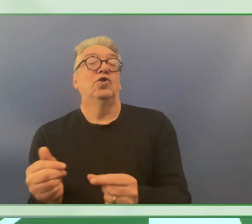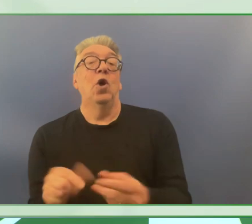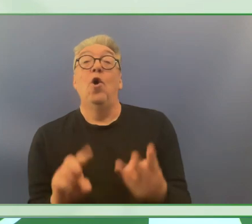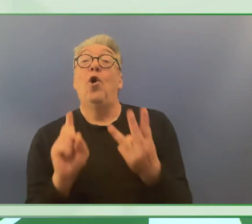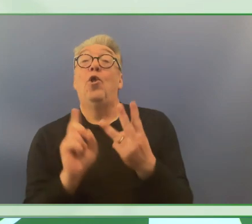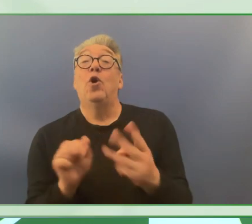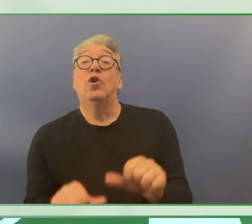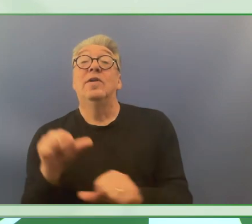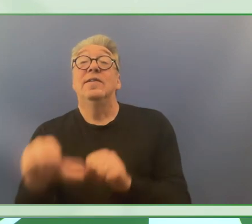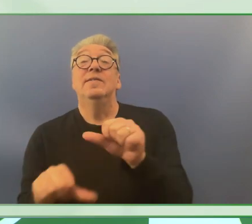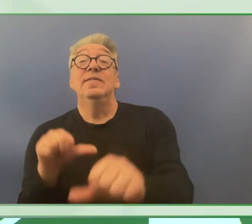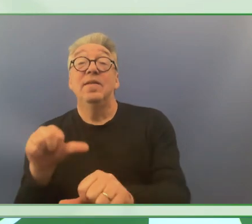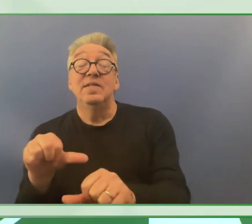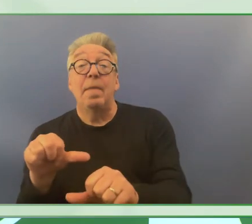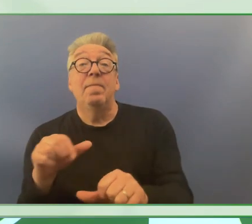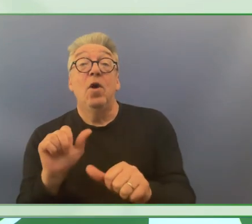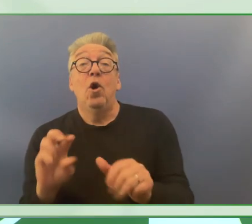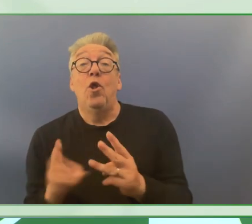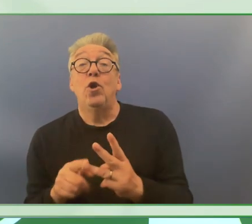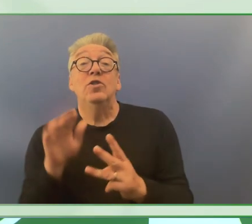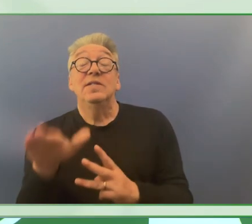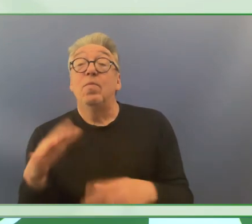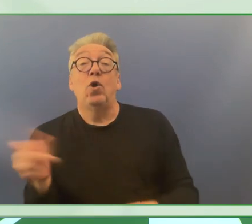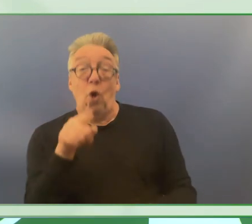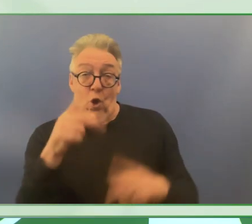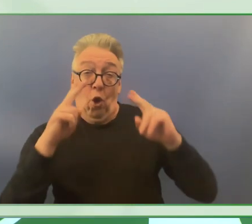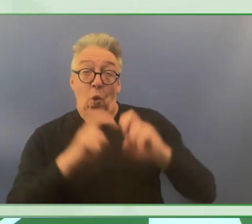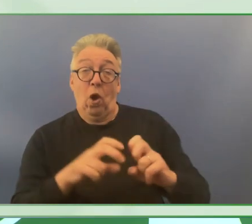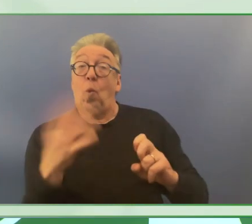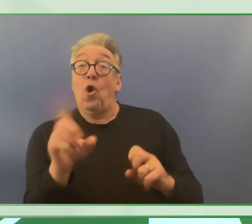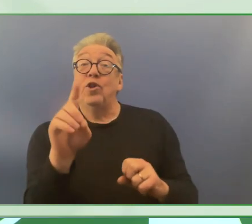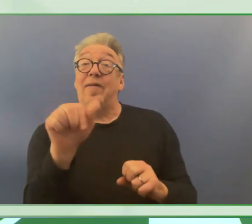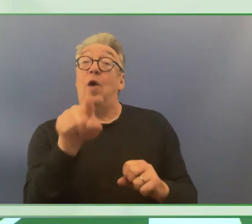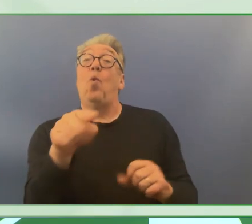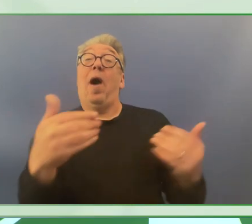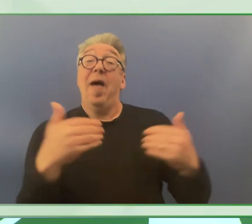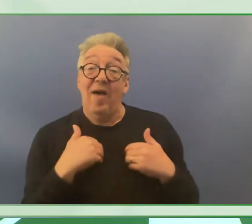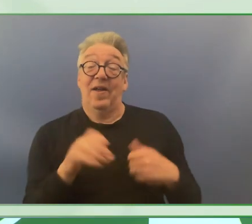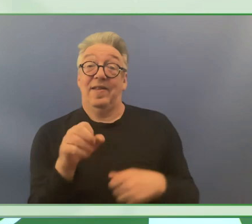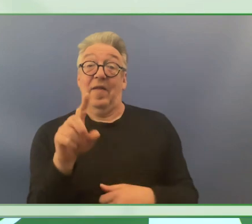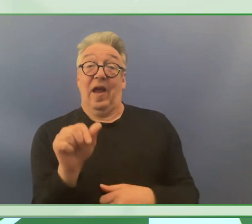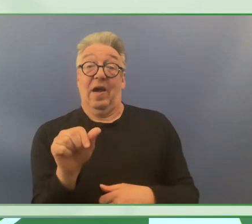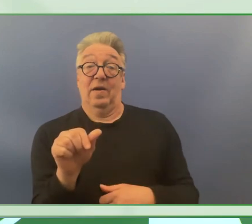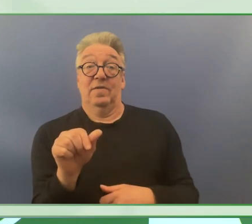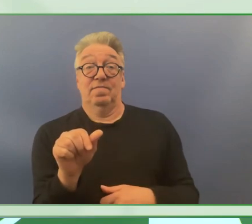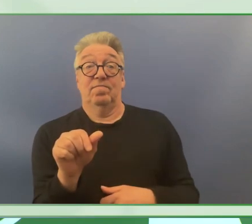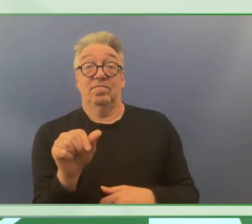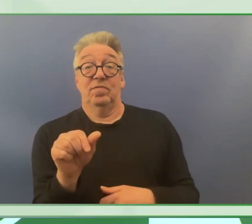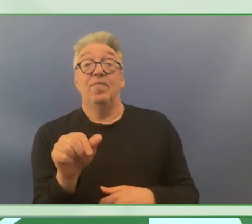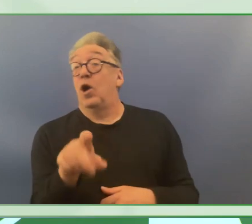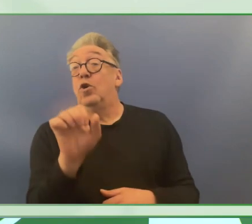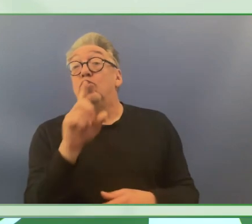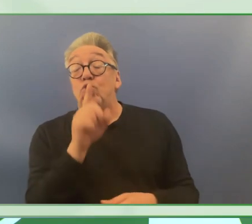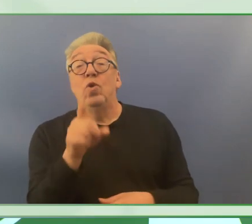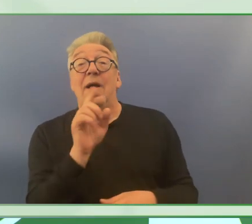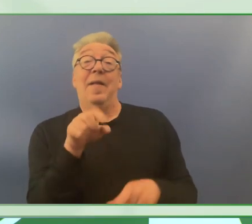existing data, because the data is key. It's the fuel for the AI. And yes, it has to be said that you need digital data. But